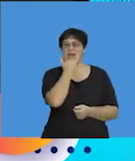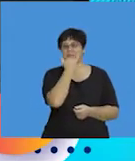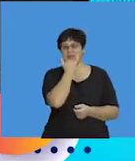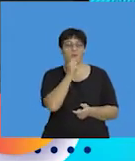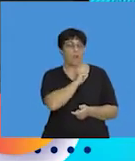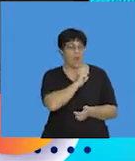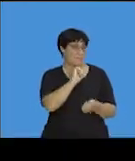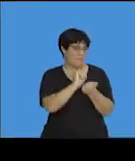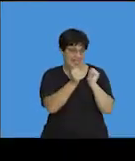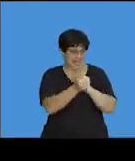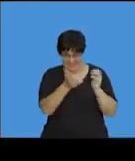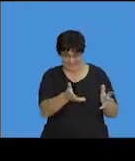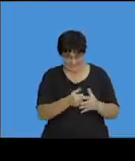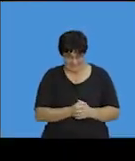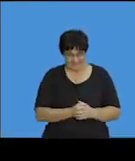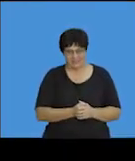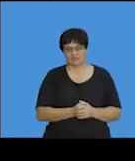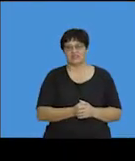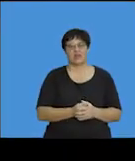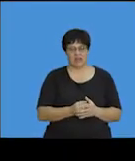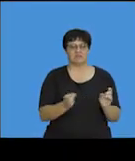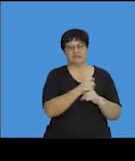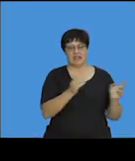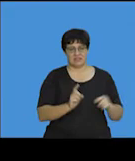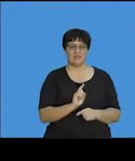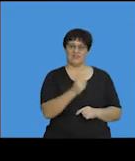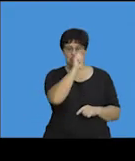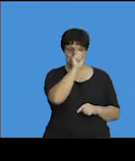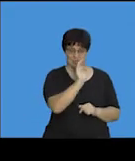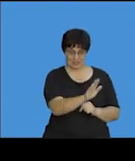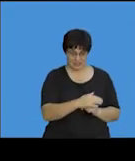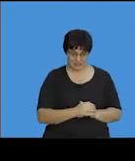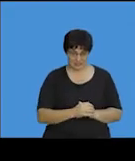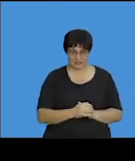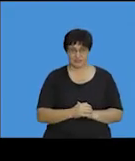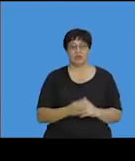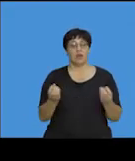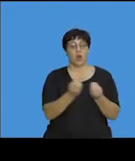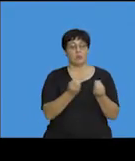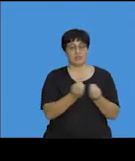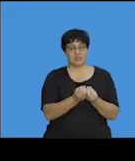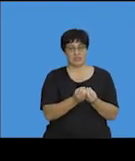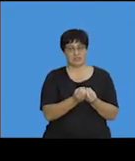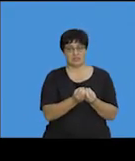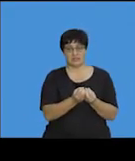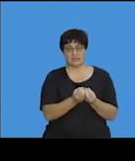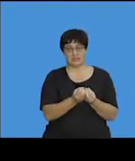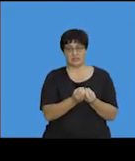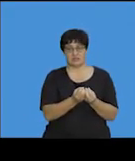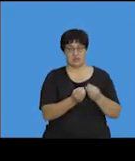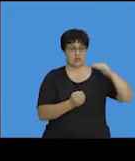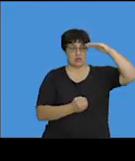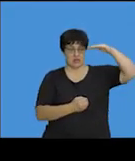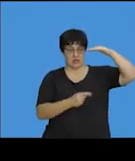all maths. So let's just dive right in. Here's our question. An object is released from rest